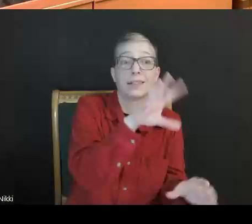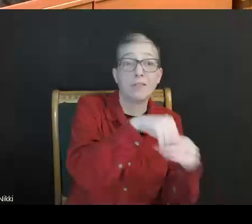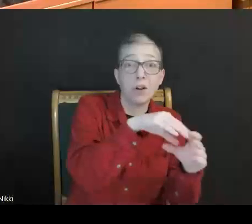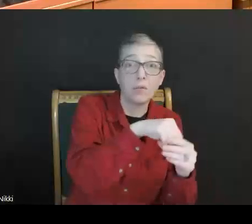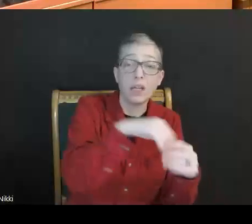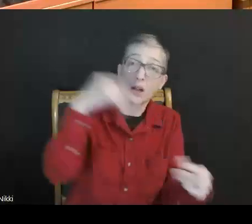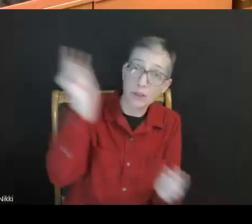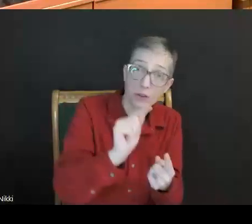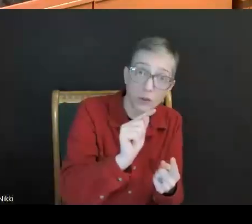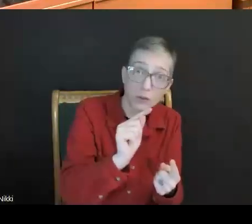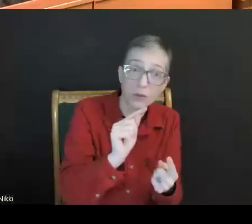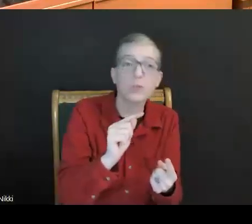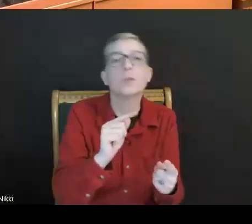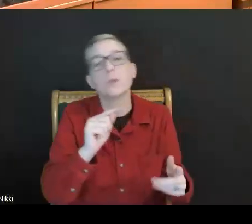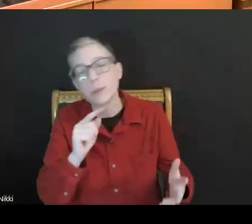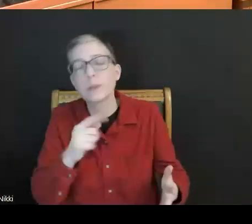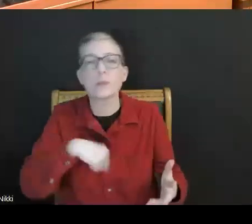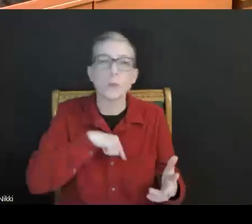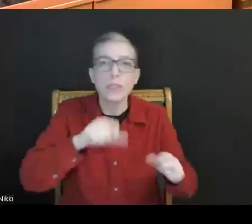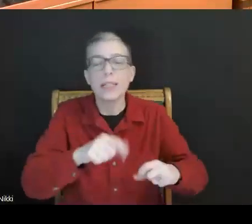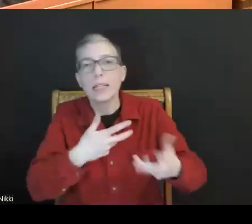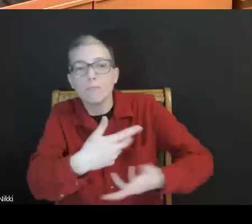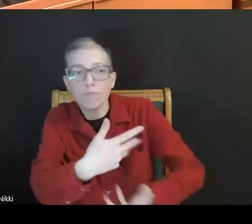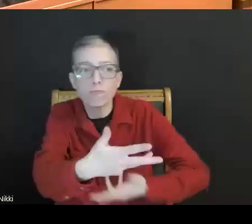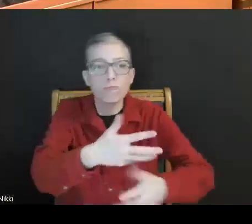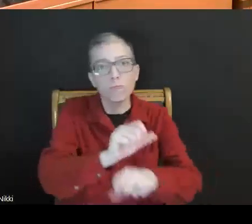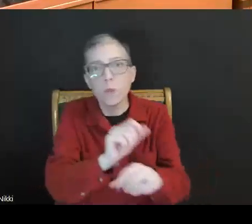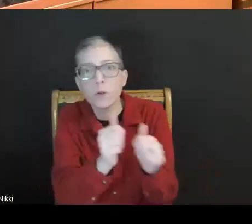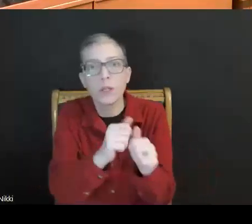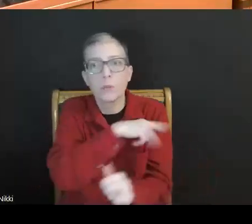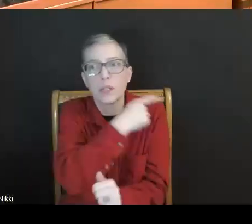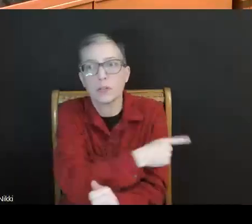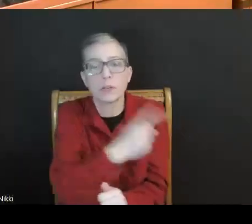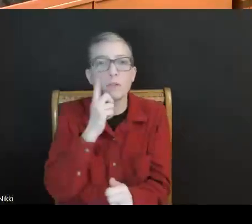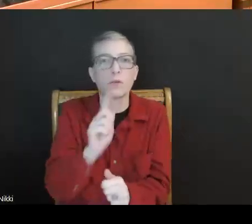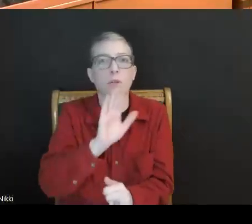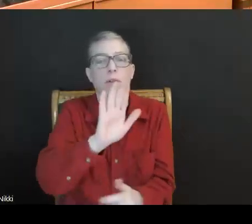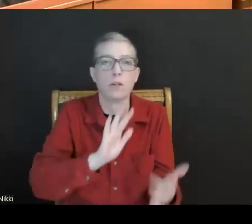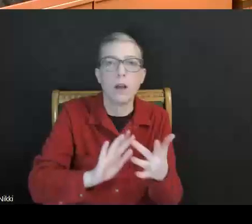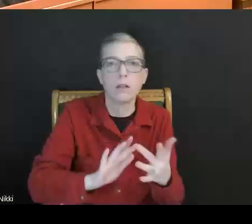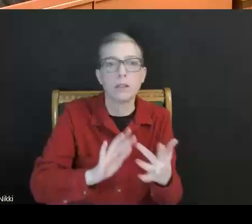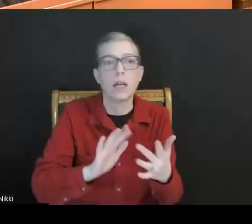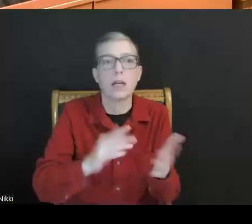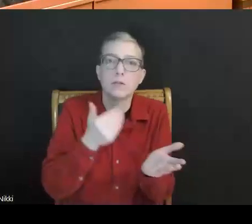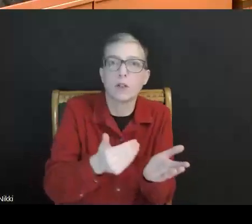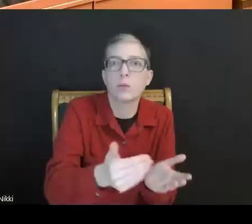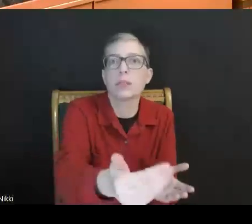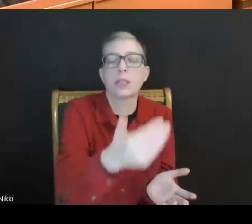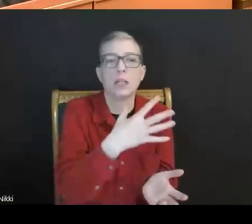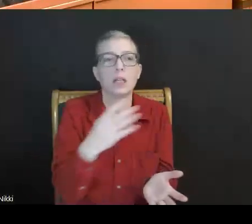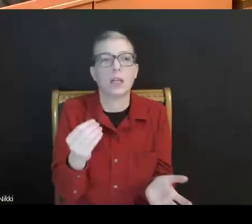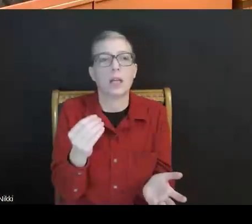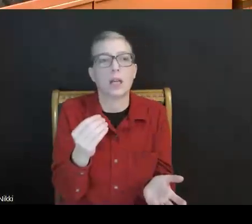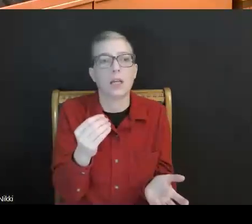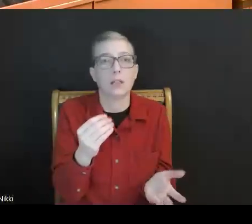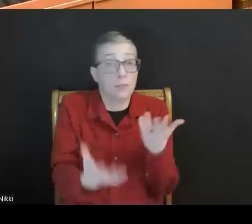to have certain contacts, we can work around that and really focus on whatever is important to them in treatment, even if that means not